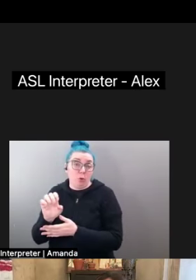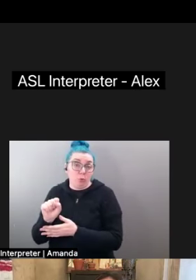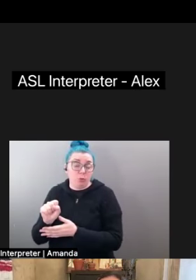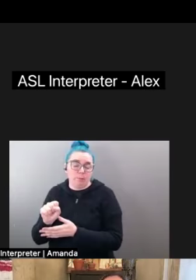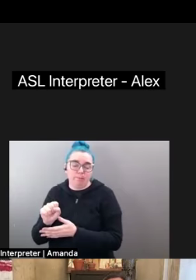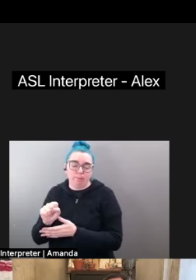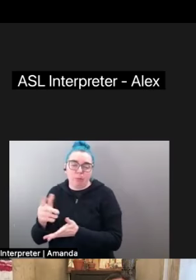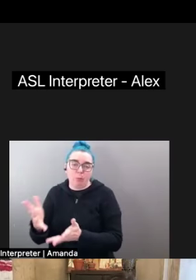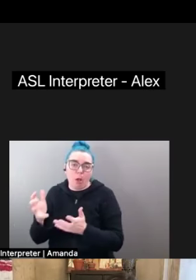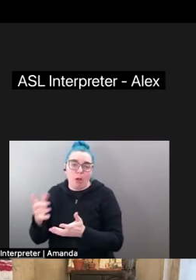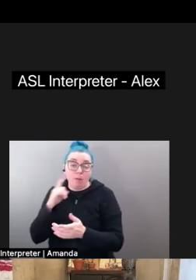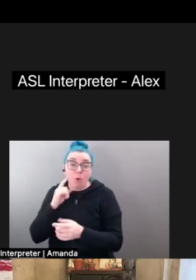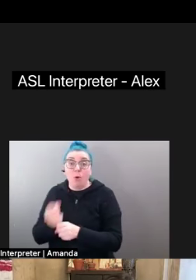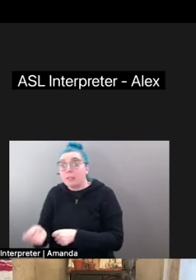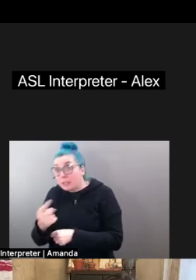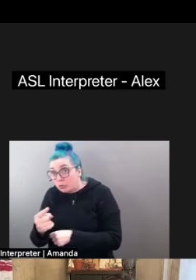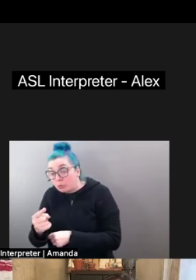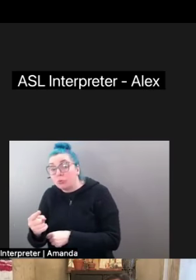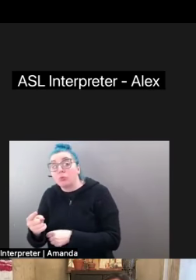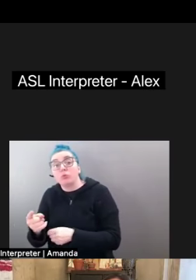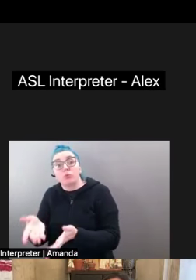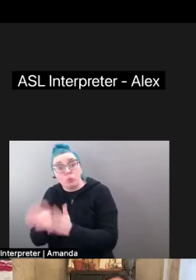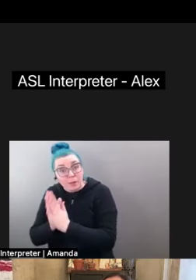funding status for the request year.